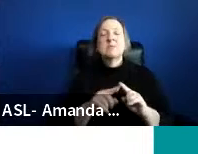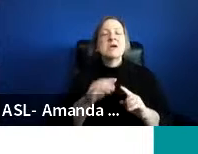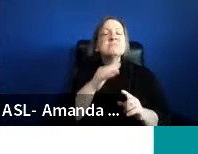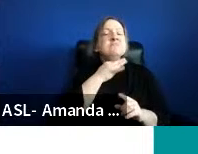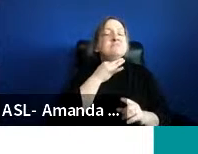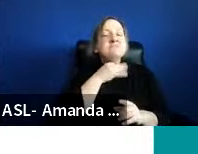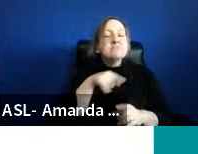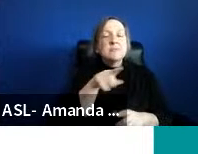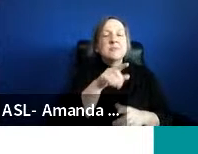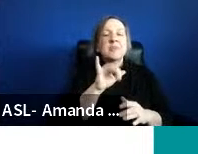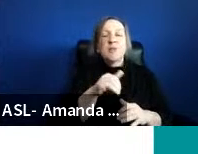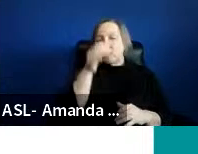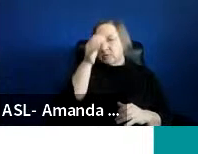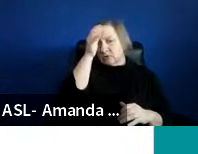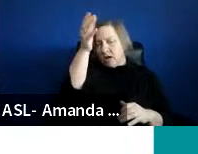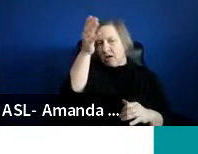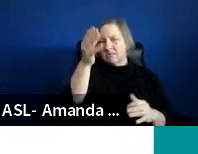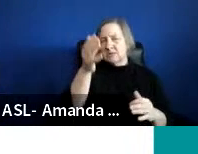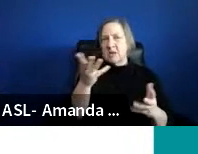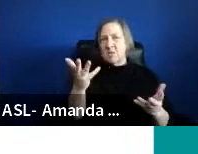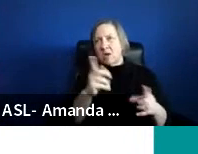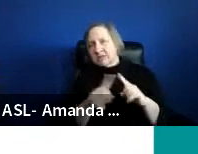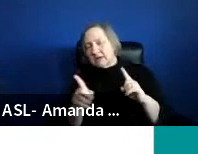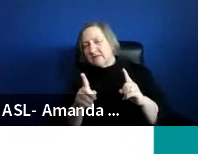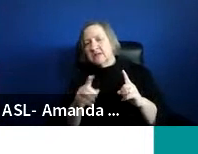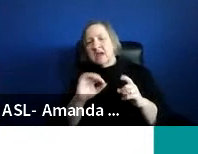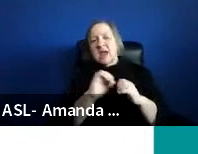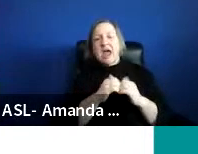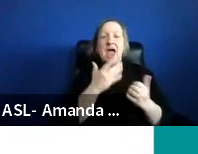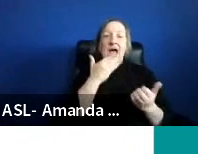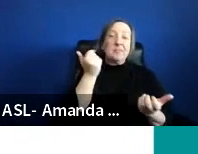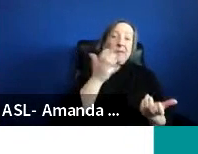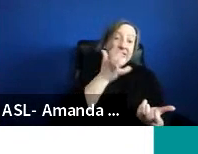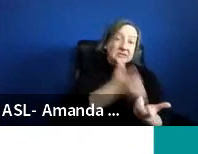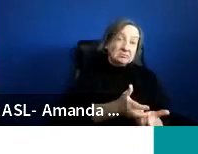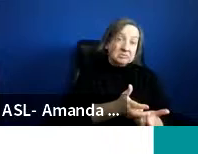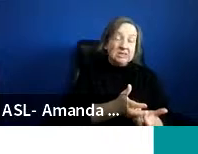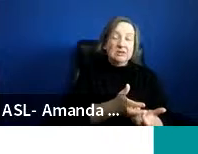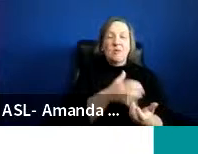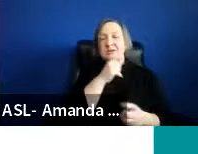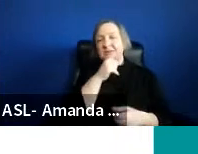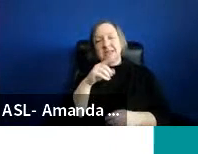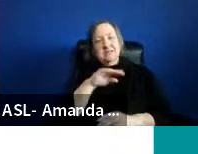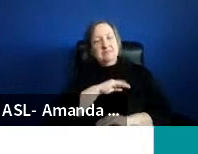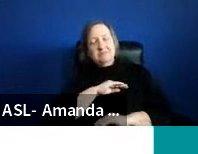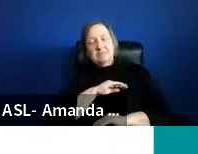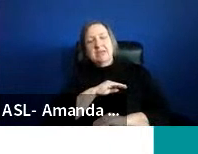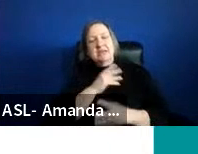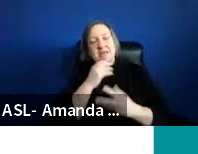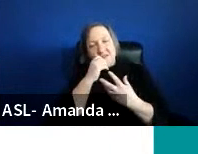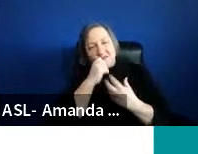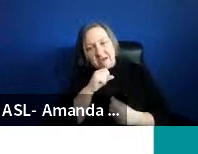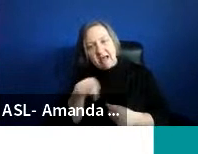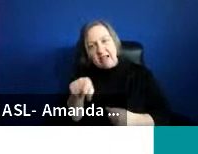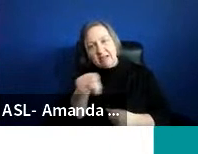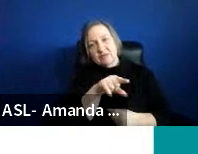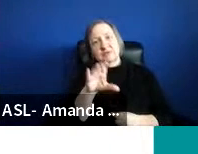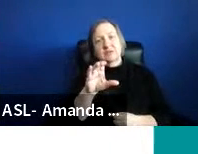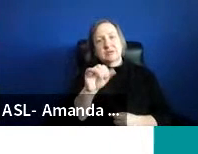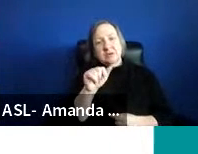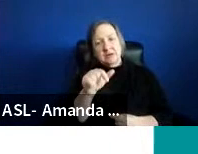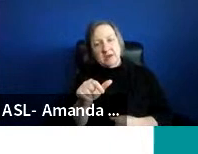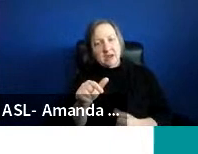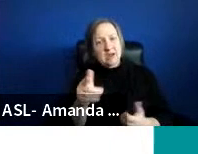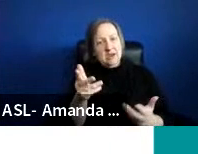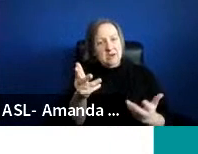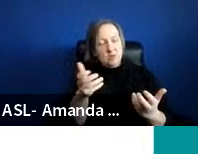these concepts and the differences best meet or not meet the values that CAG is looking